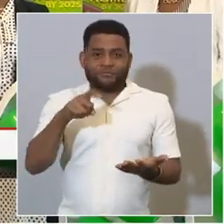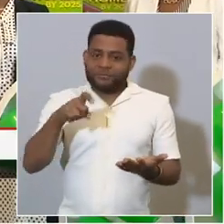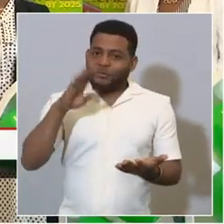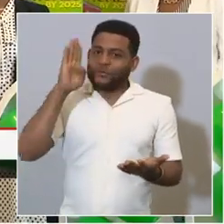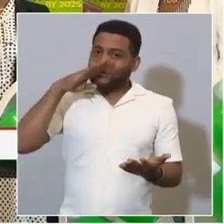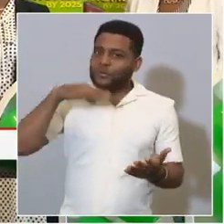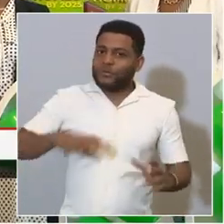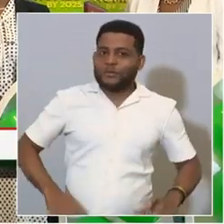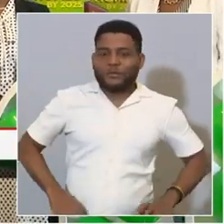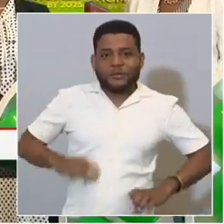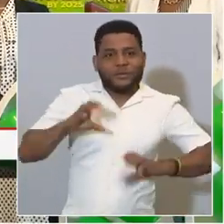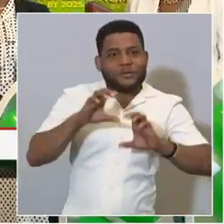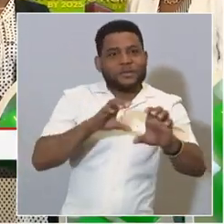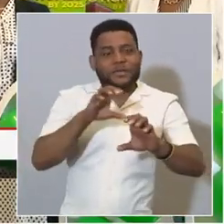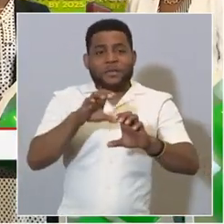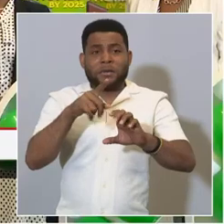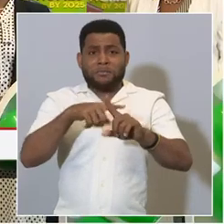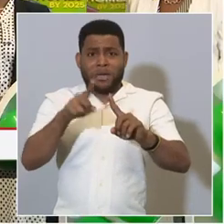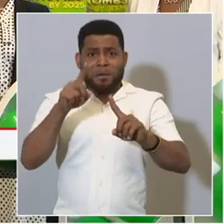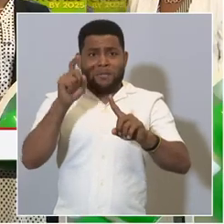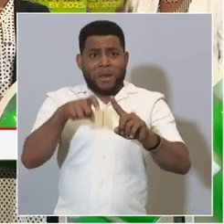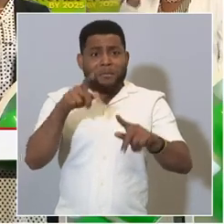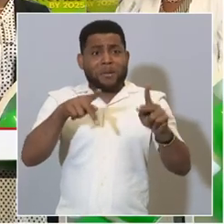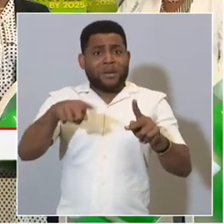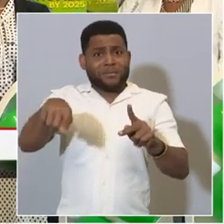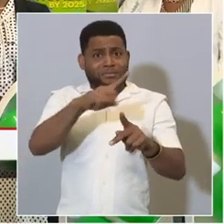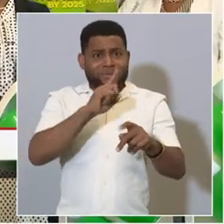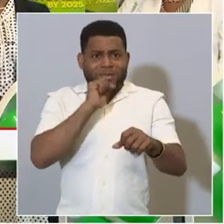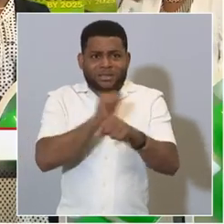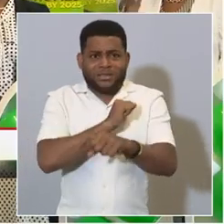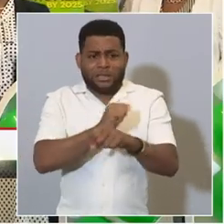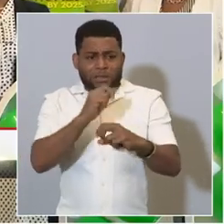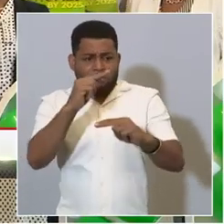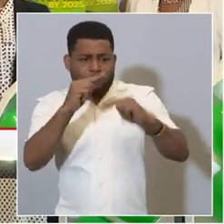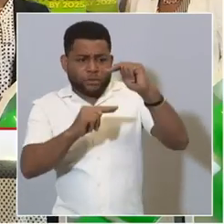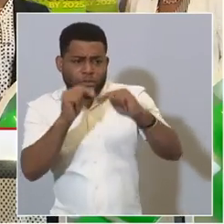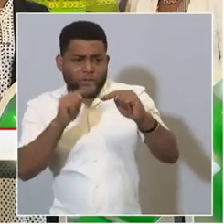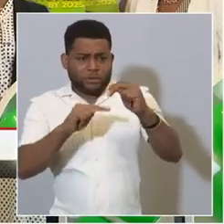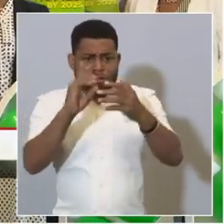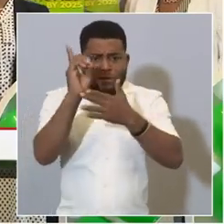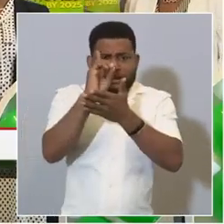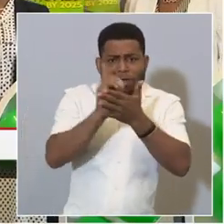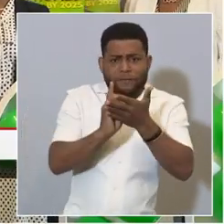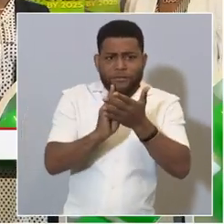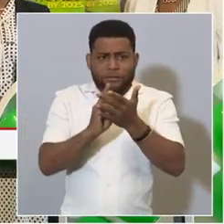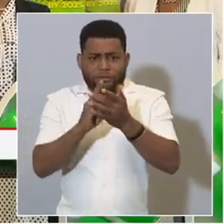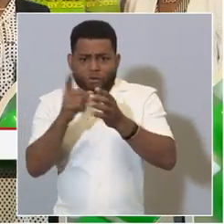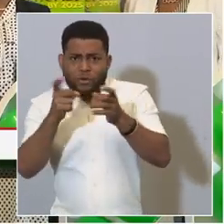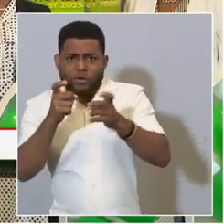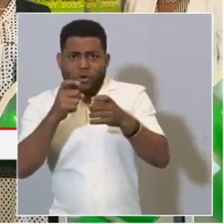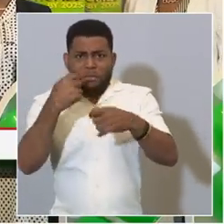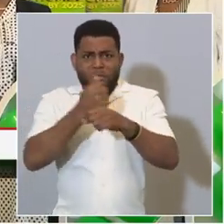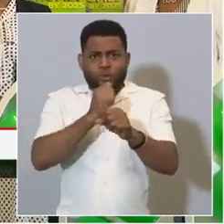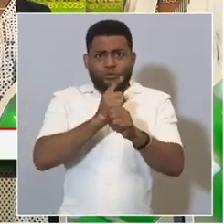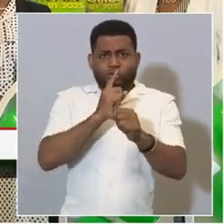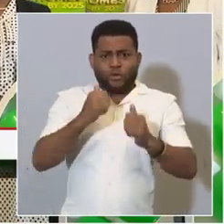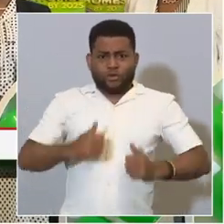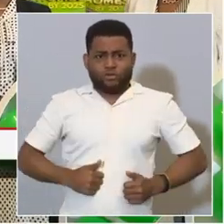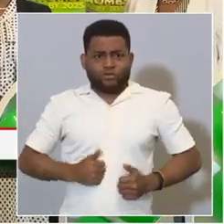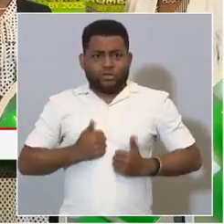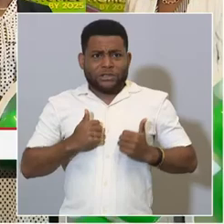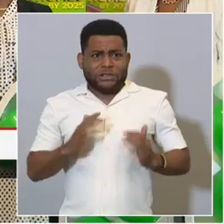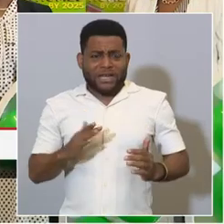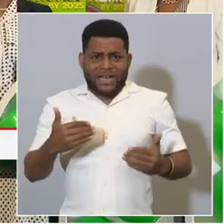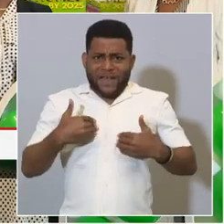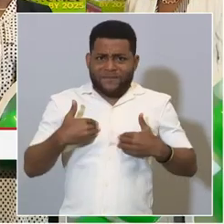to build, to manage, to design, and to make sure that the tenants of these units continue to